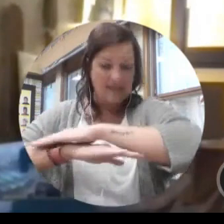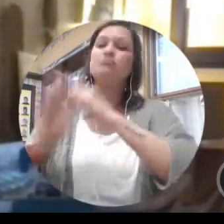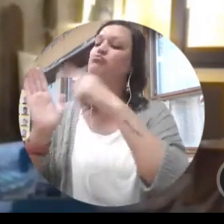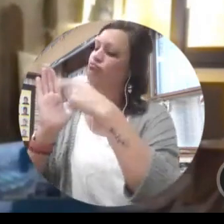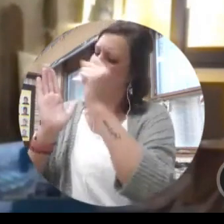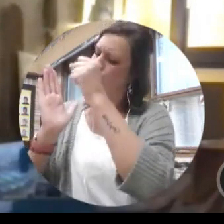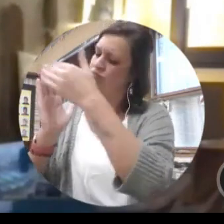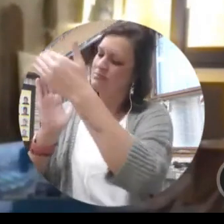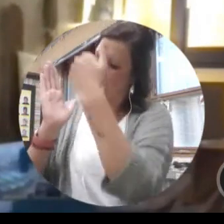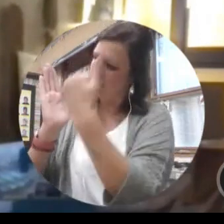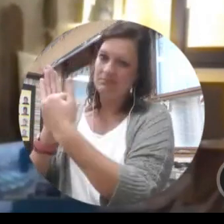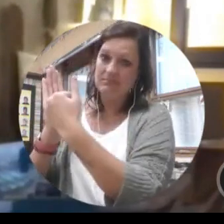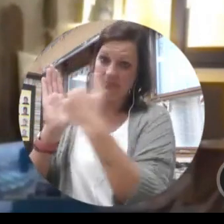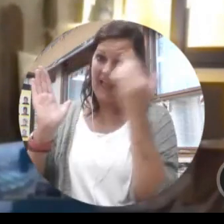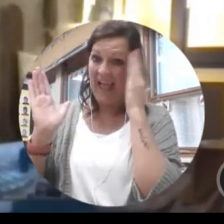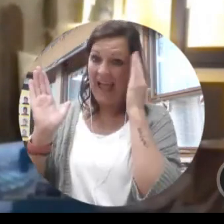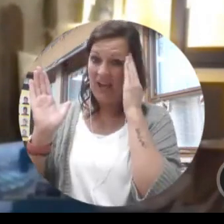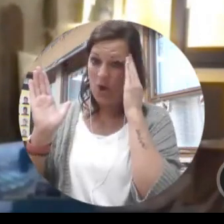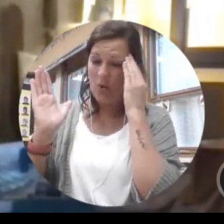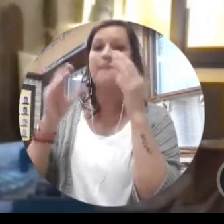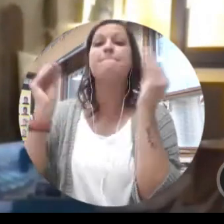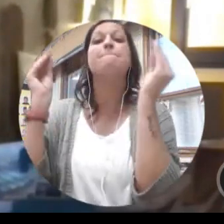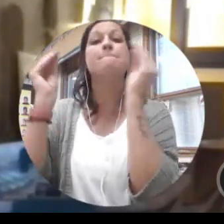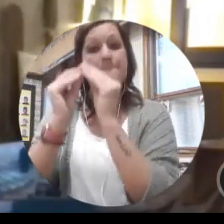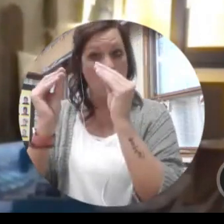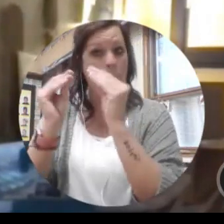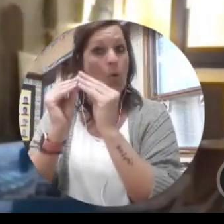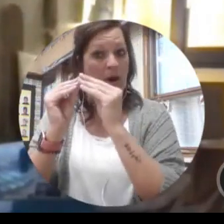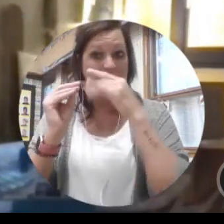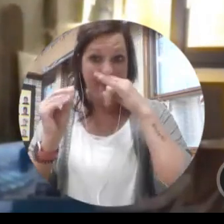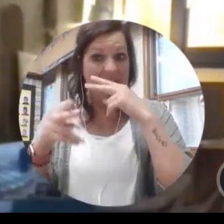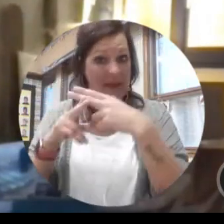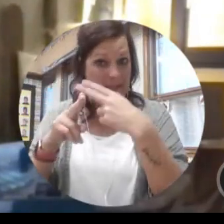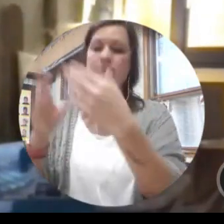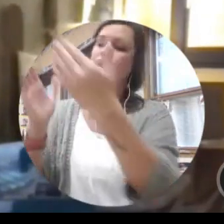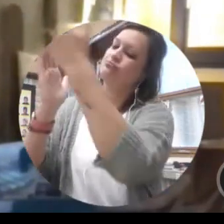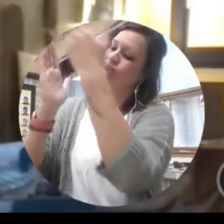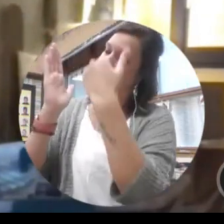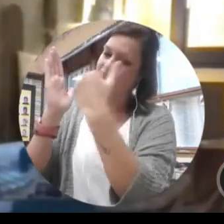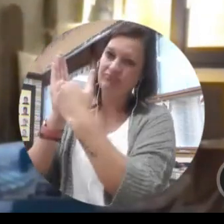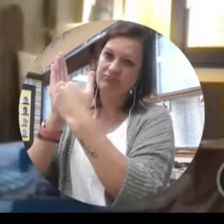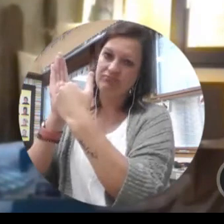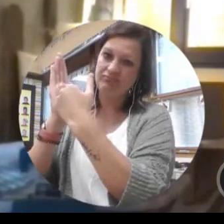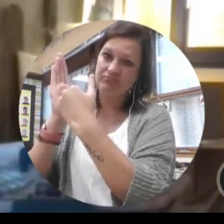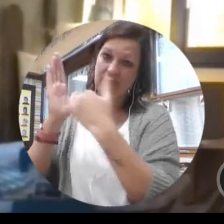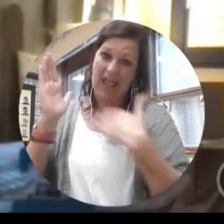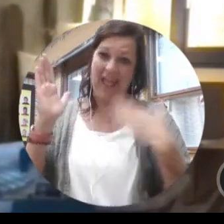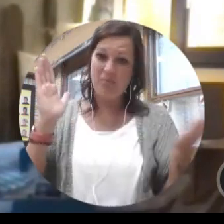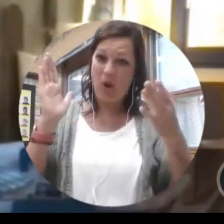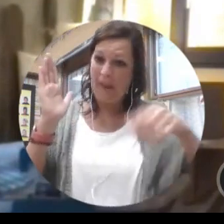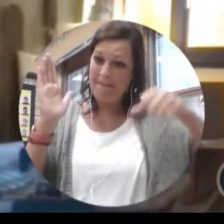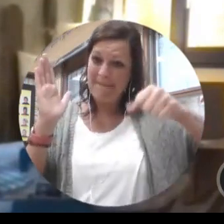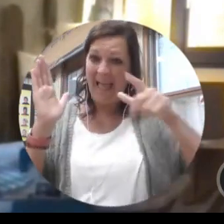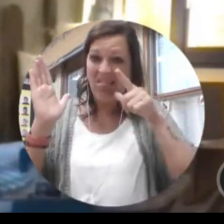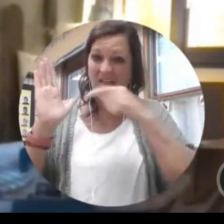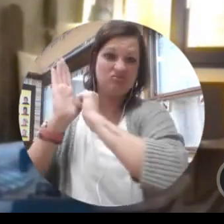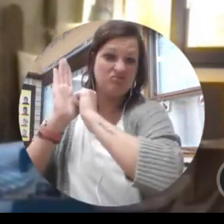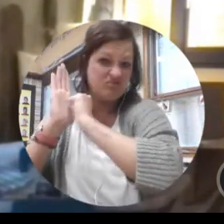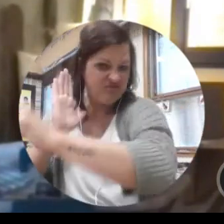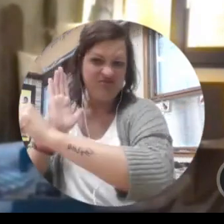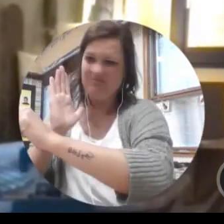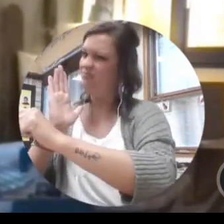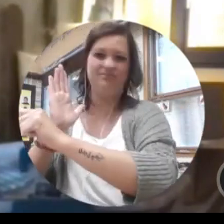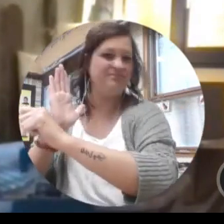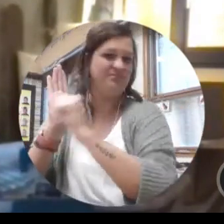out some, wrote more of the kids' names. Number 3, she crossed out, I bought her bag lunch and wrote, Not